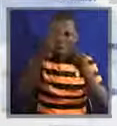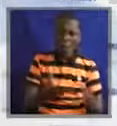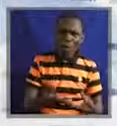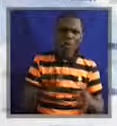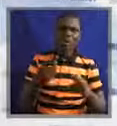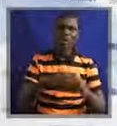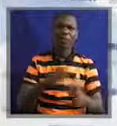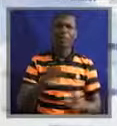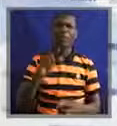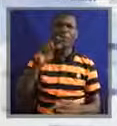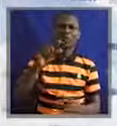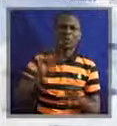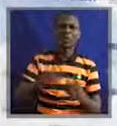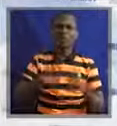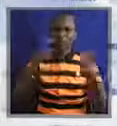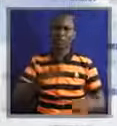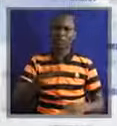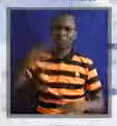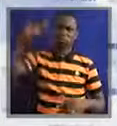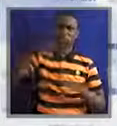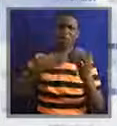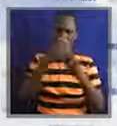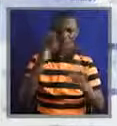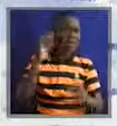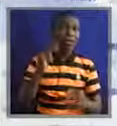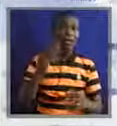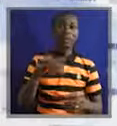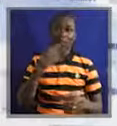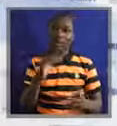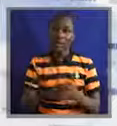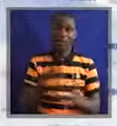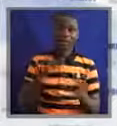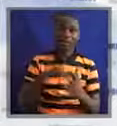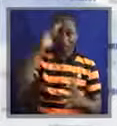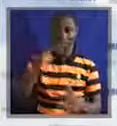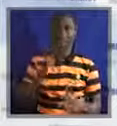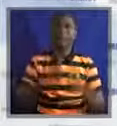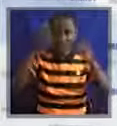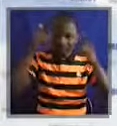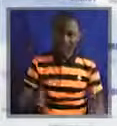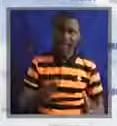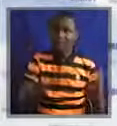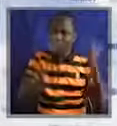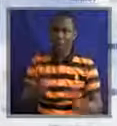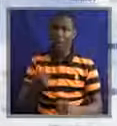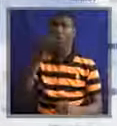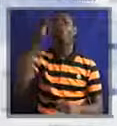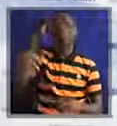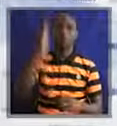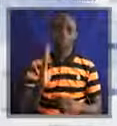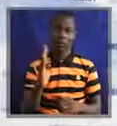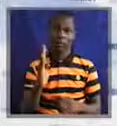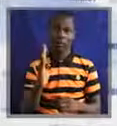least to the greatest, saying, "This man is the great power of